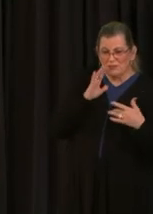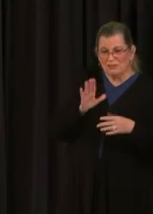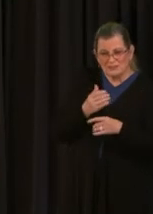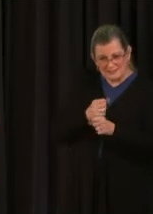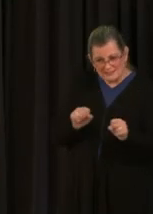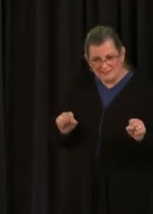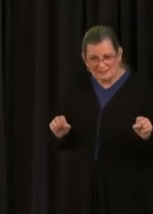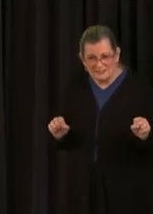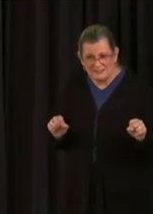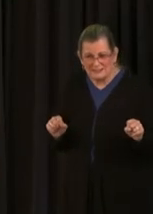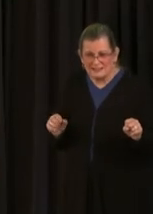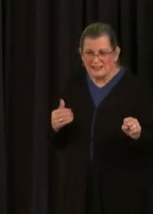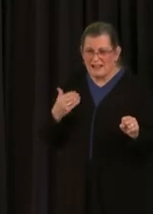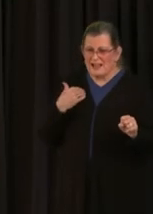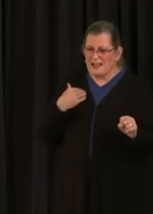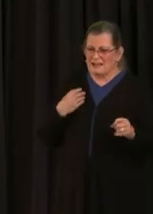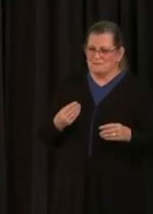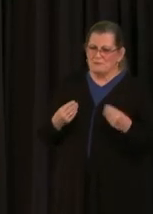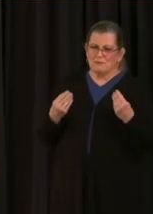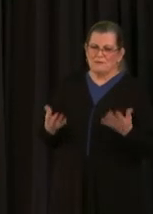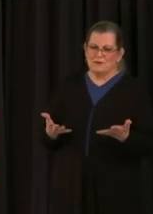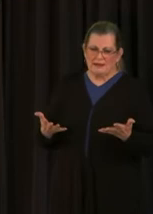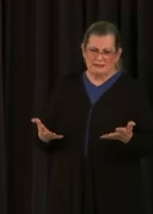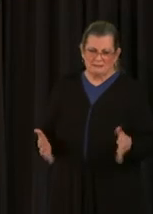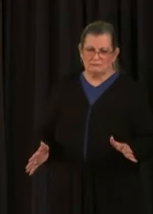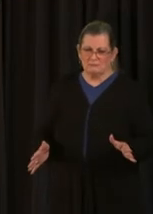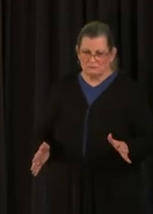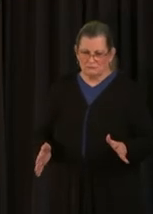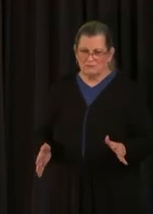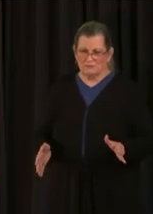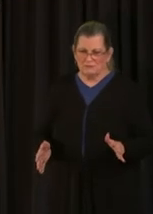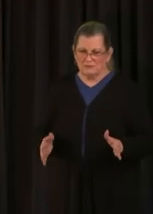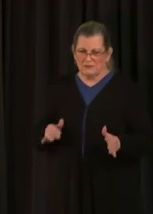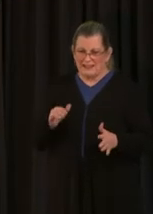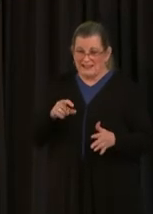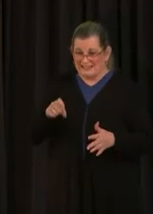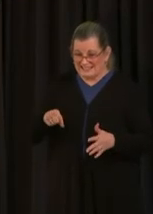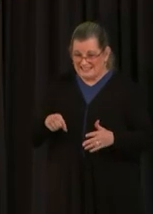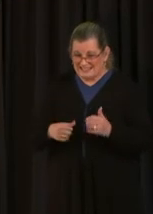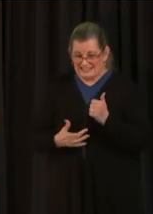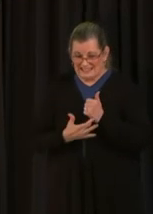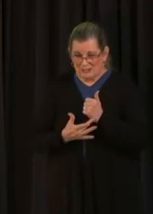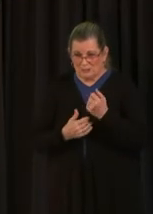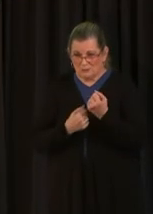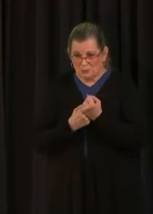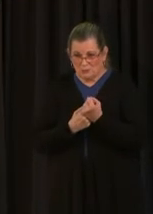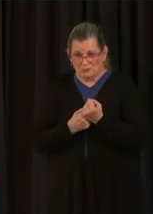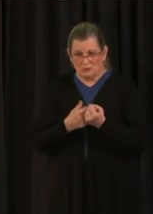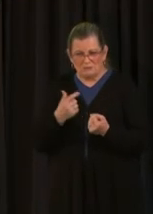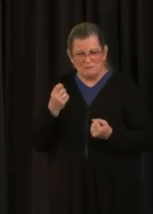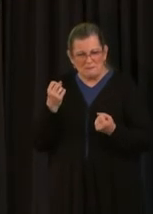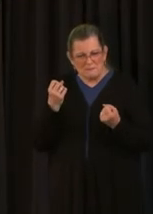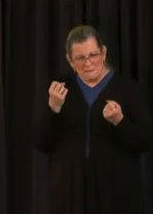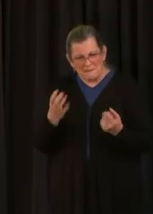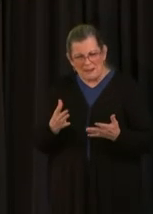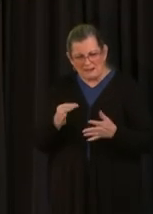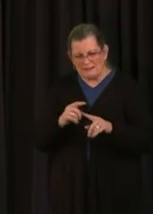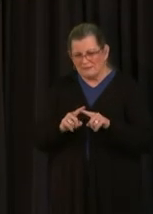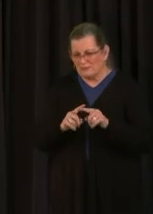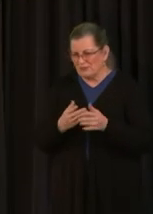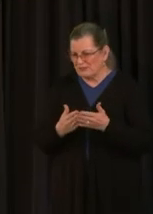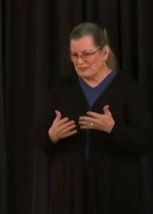this in a number of ways. First, we have identified 7 Safe Passage priority areas